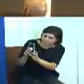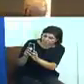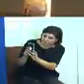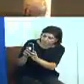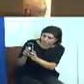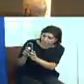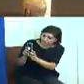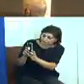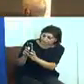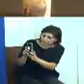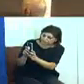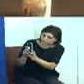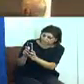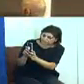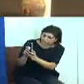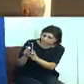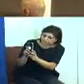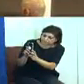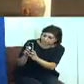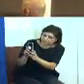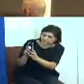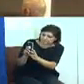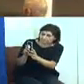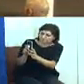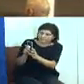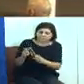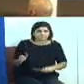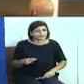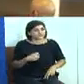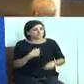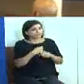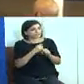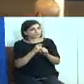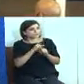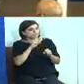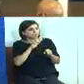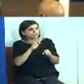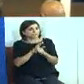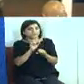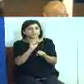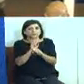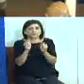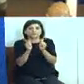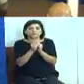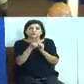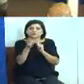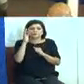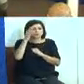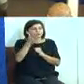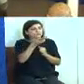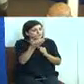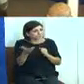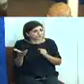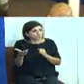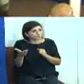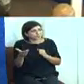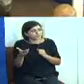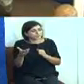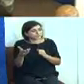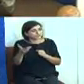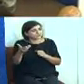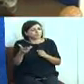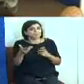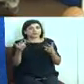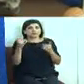And I make a commitment to work with you on future endeavors, and maybe looking for other people to